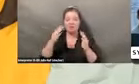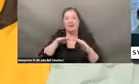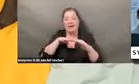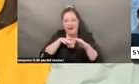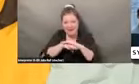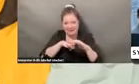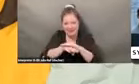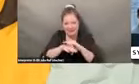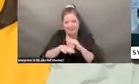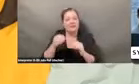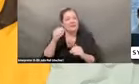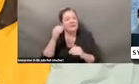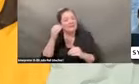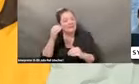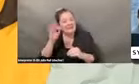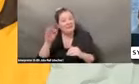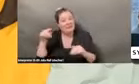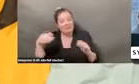the information or cannot